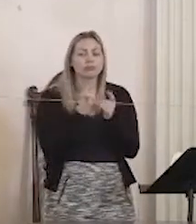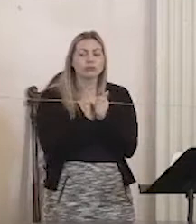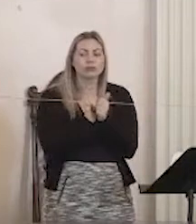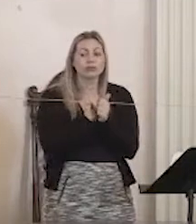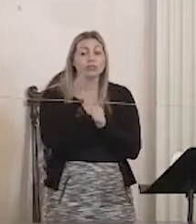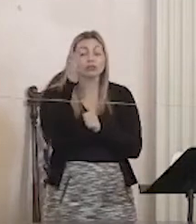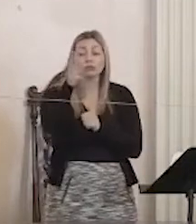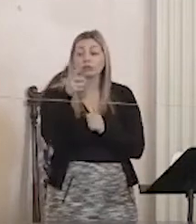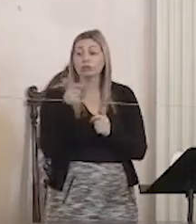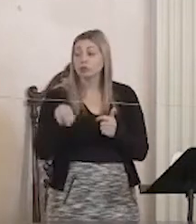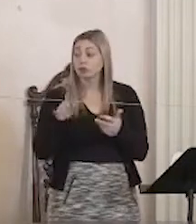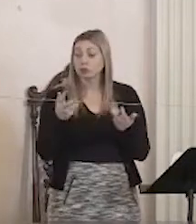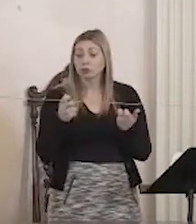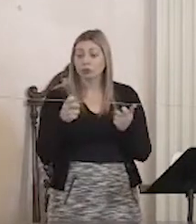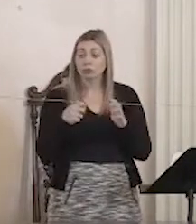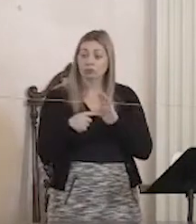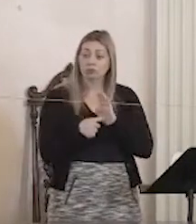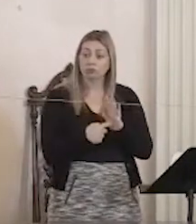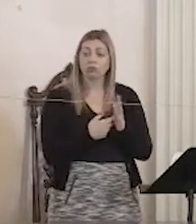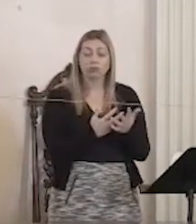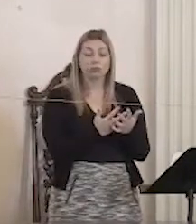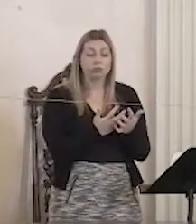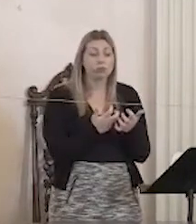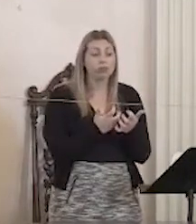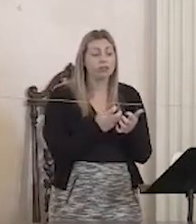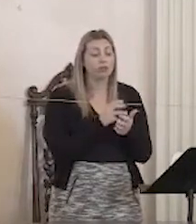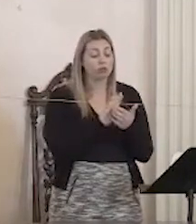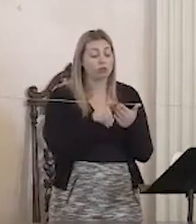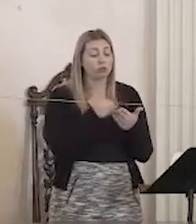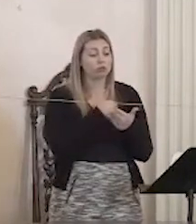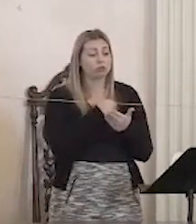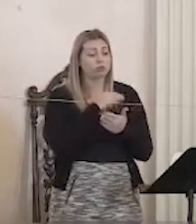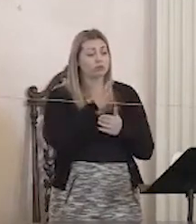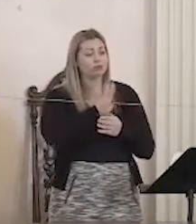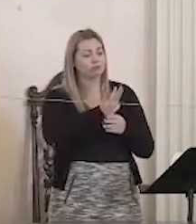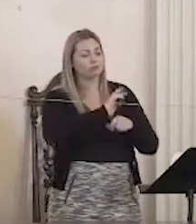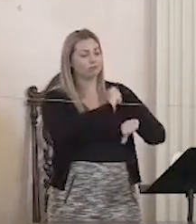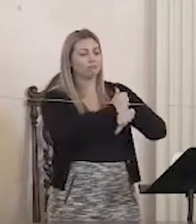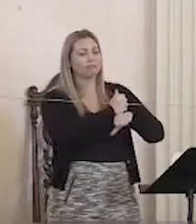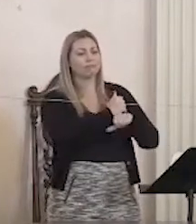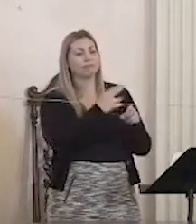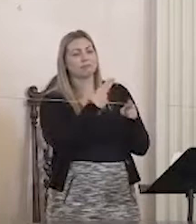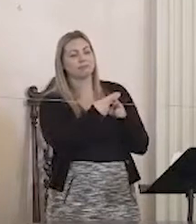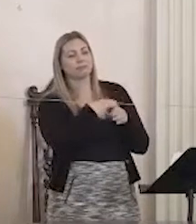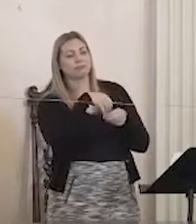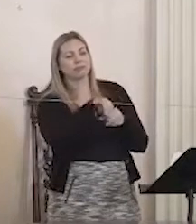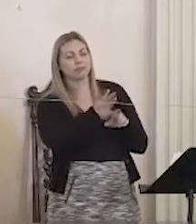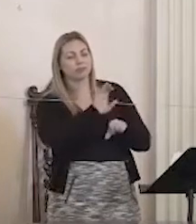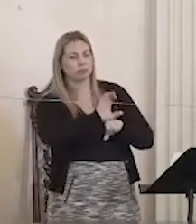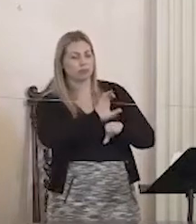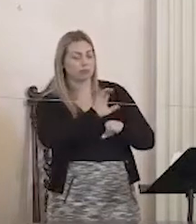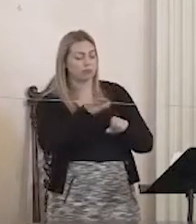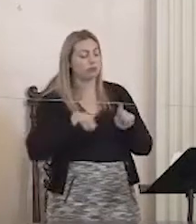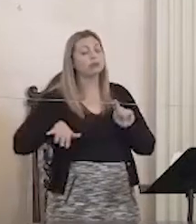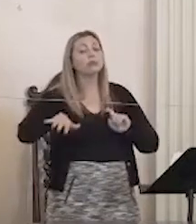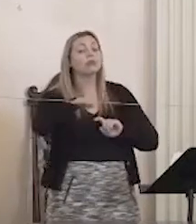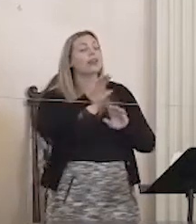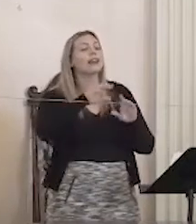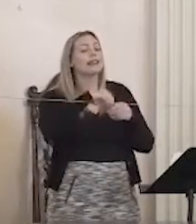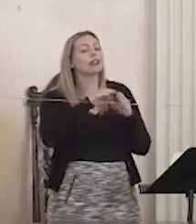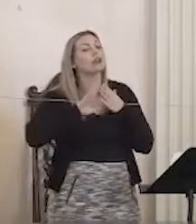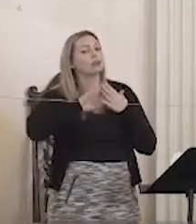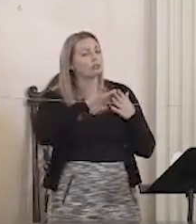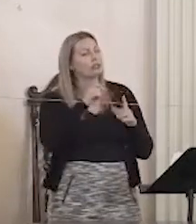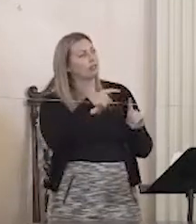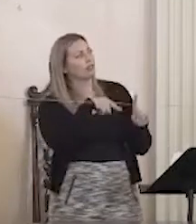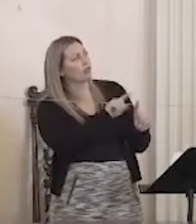reflects a desire to restore All Souls' standing and reputation in the community as a leader, as a